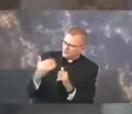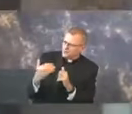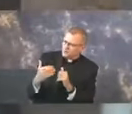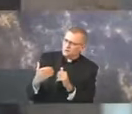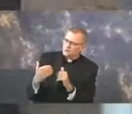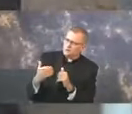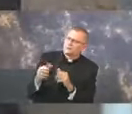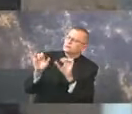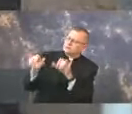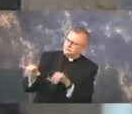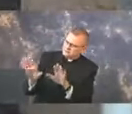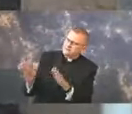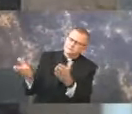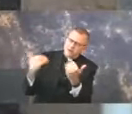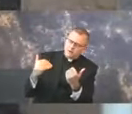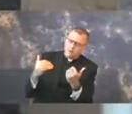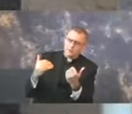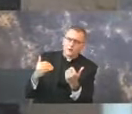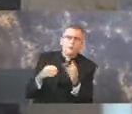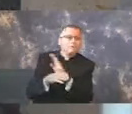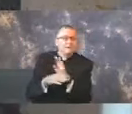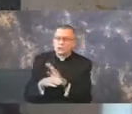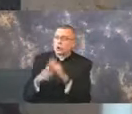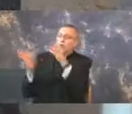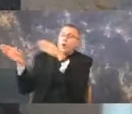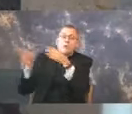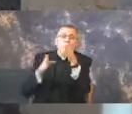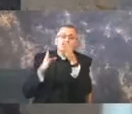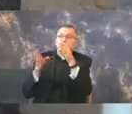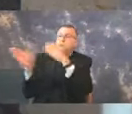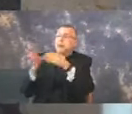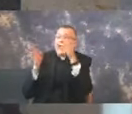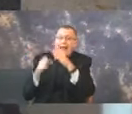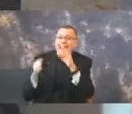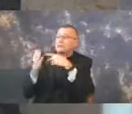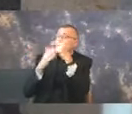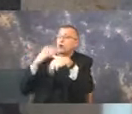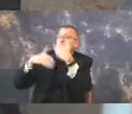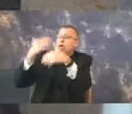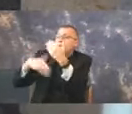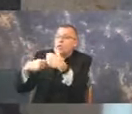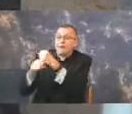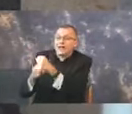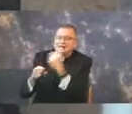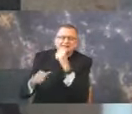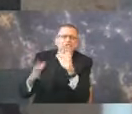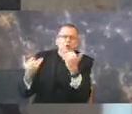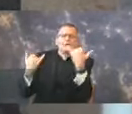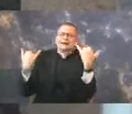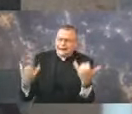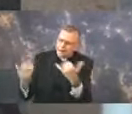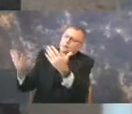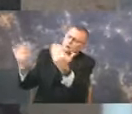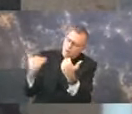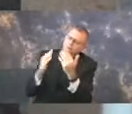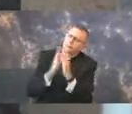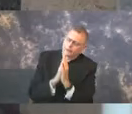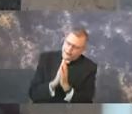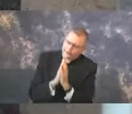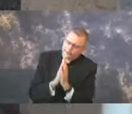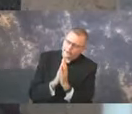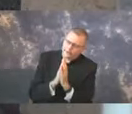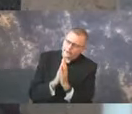at that moment. They were not then to plan or to program. He asked them at that moment only to pray with Him. And He